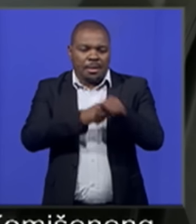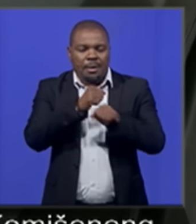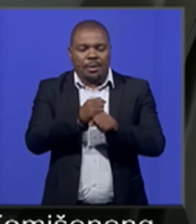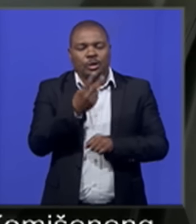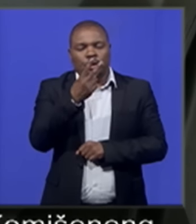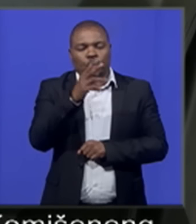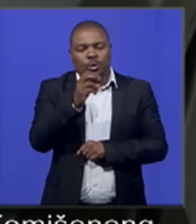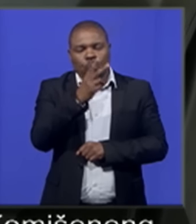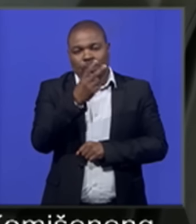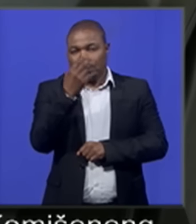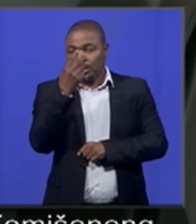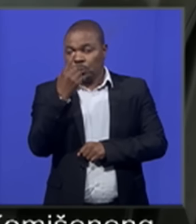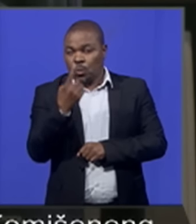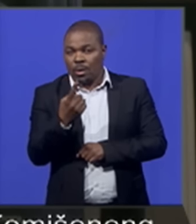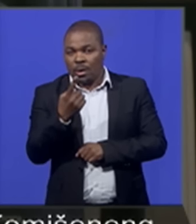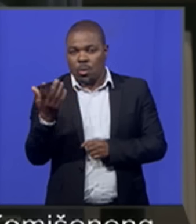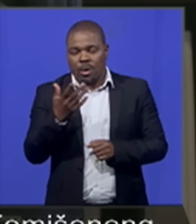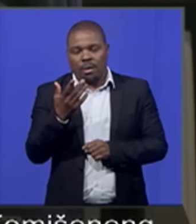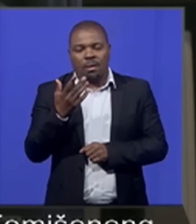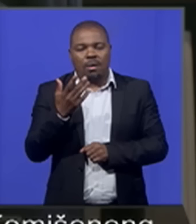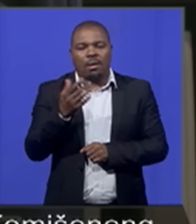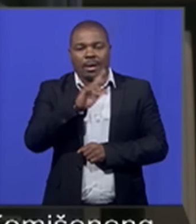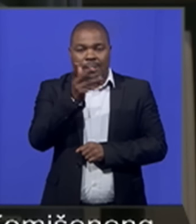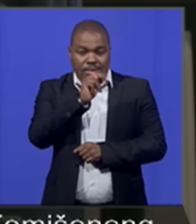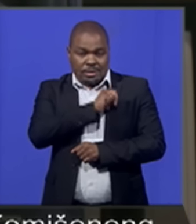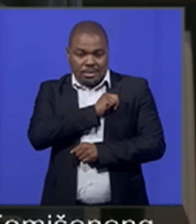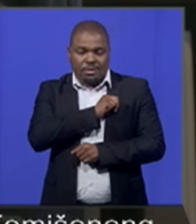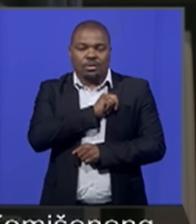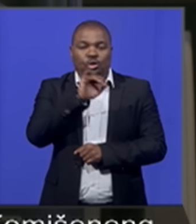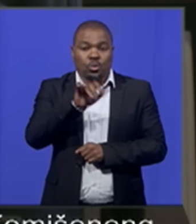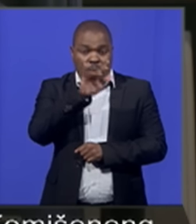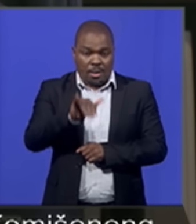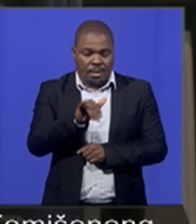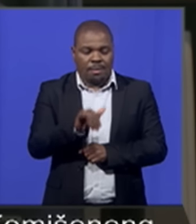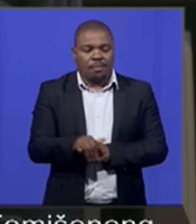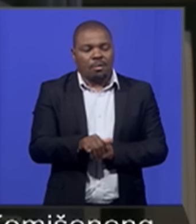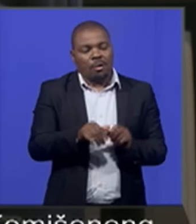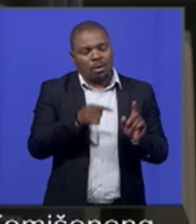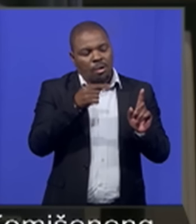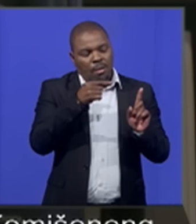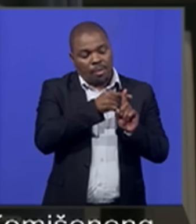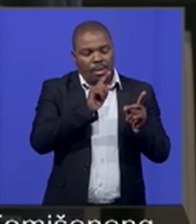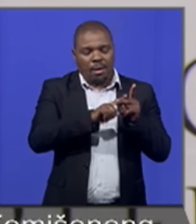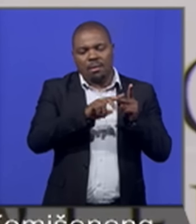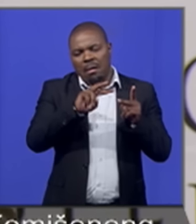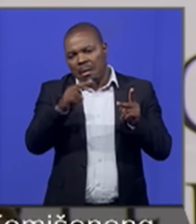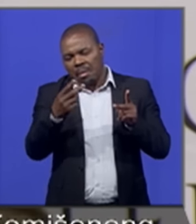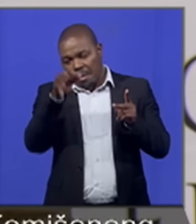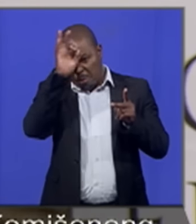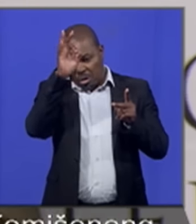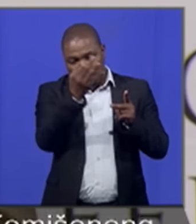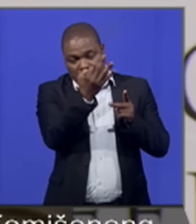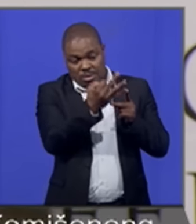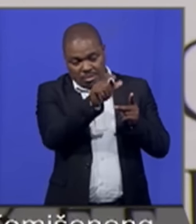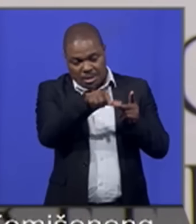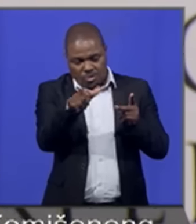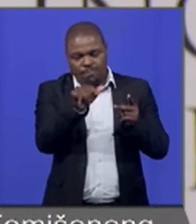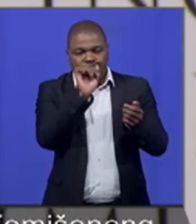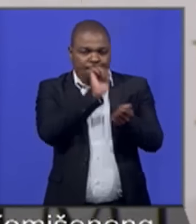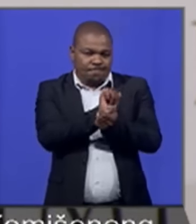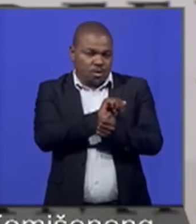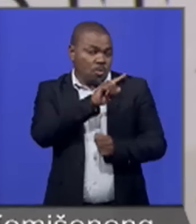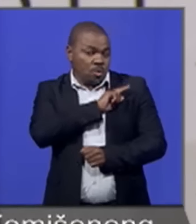ka KwaZulu-Natal. Nku le bahlankedi ba bangwe ba phethagatšo ya molao ba bararo ba golegilwe